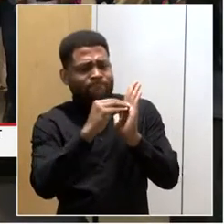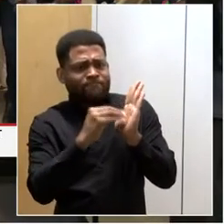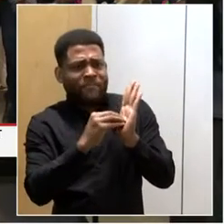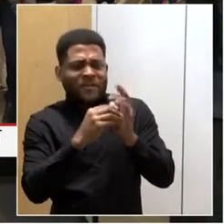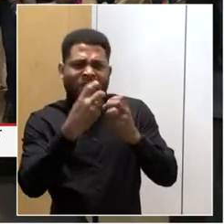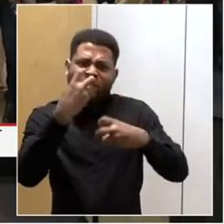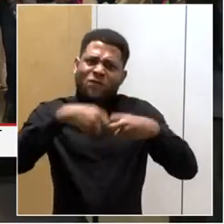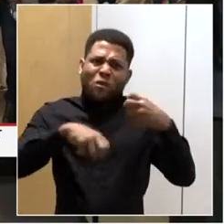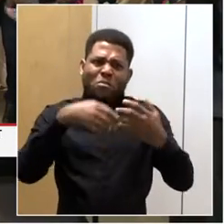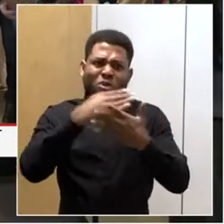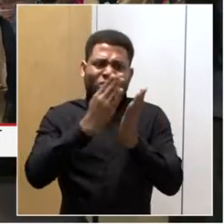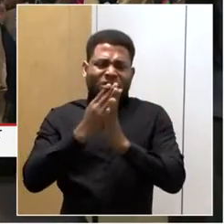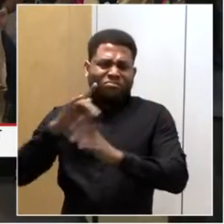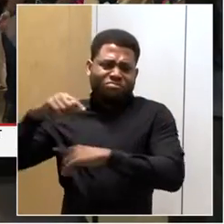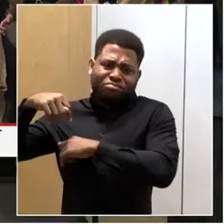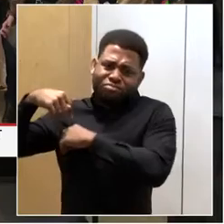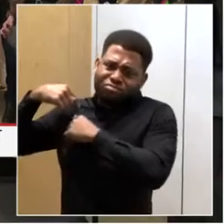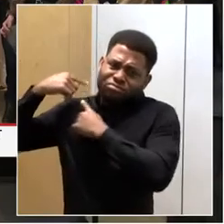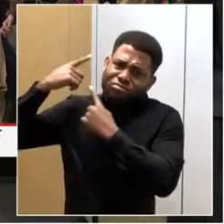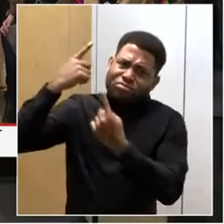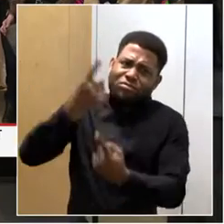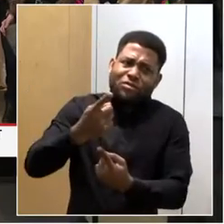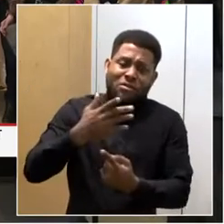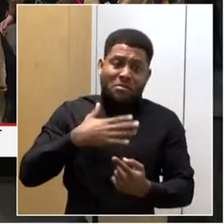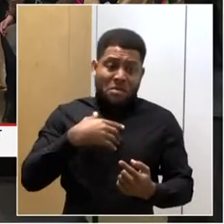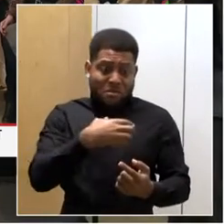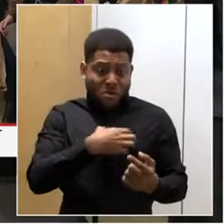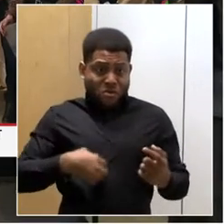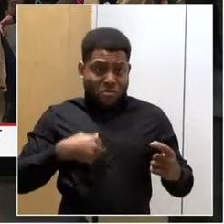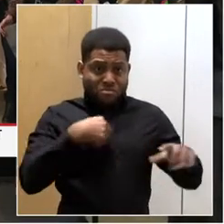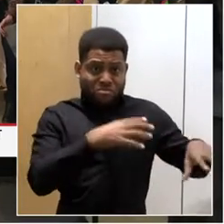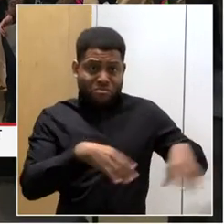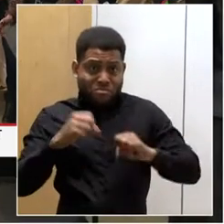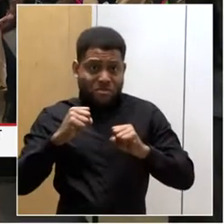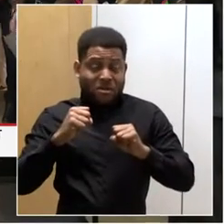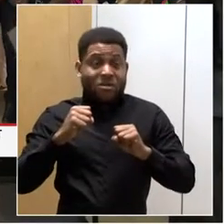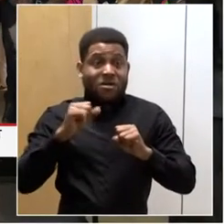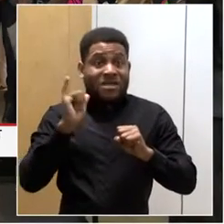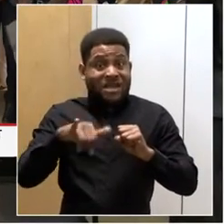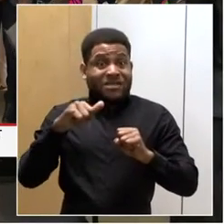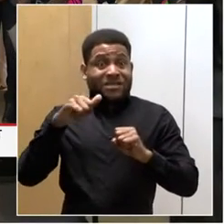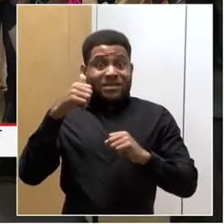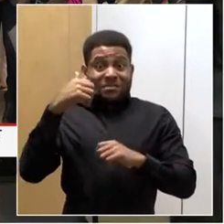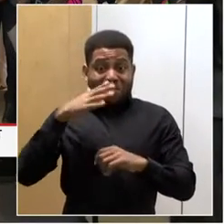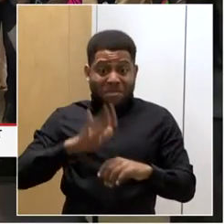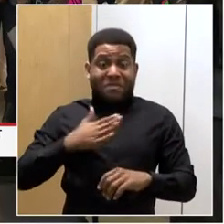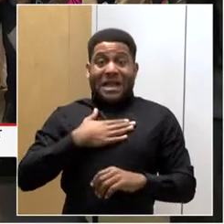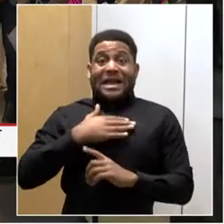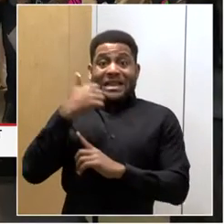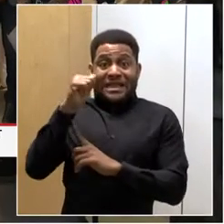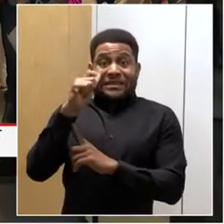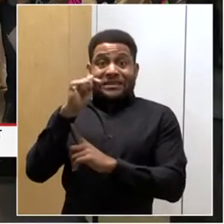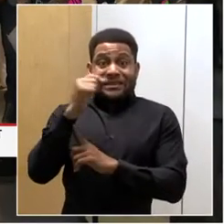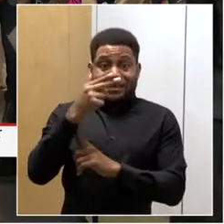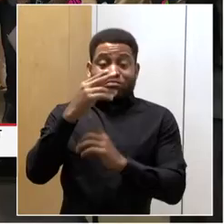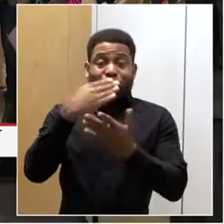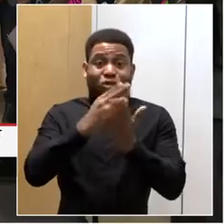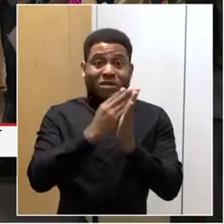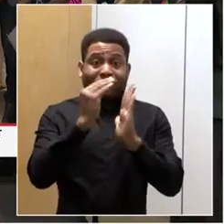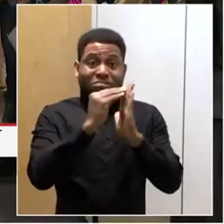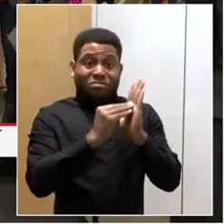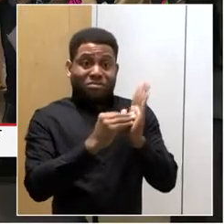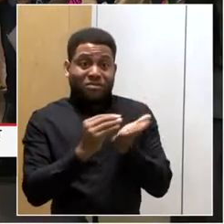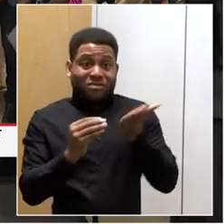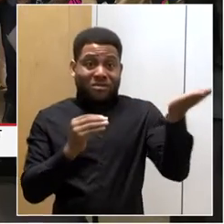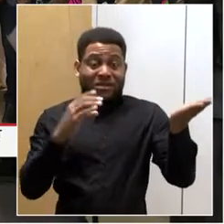had in the time that I've been mayor. This is my 10th balanced budget that I've sent to the council. I've had to go to the